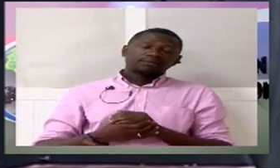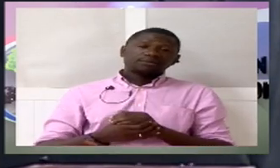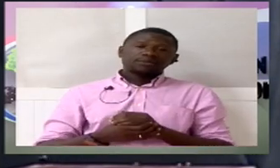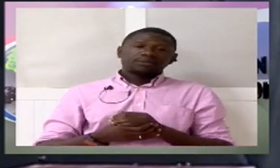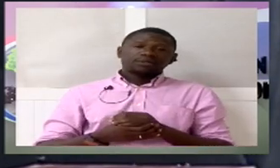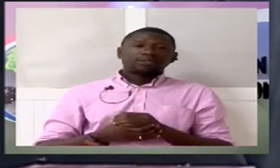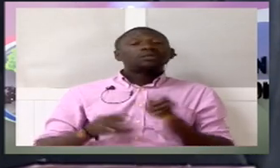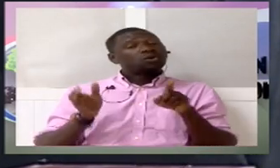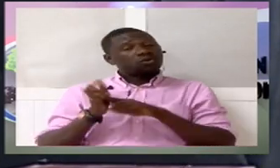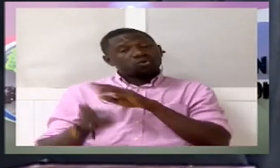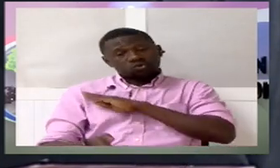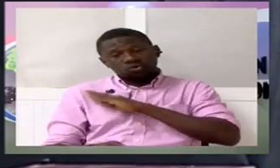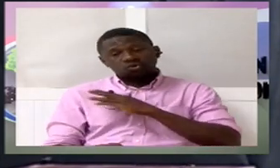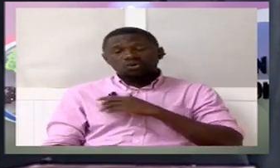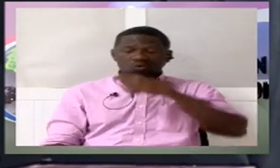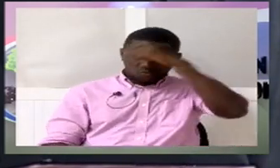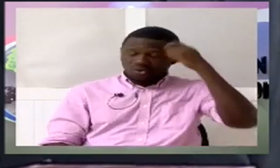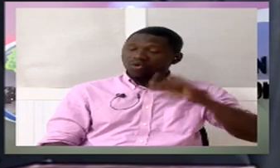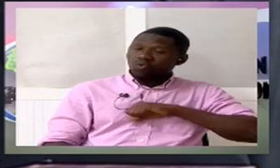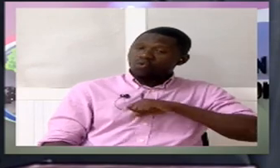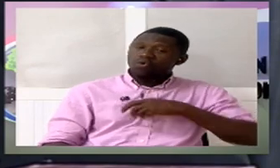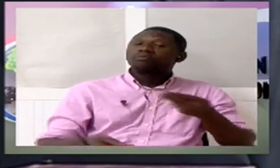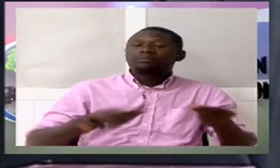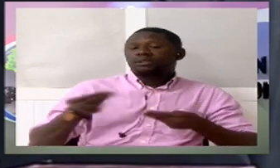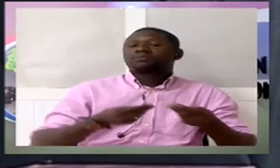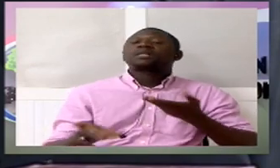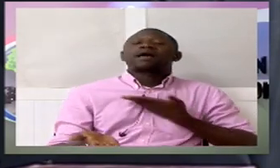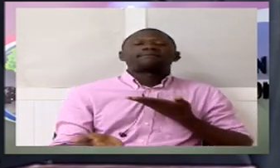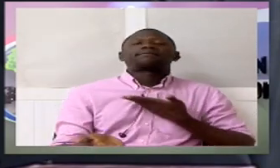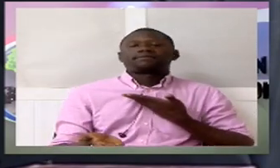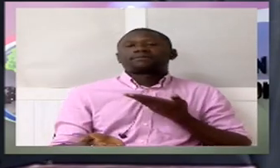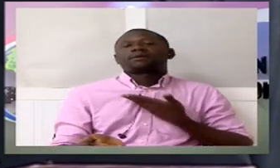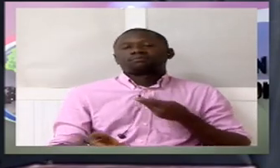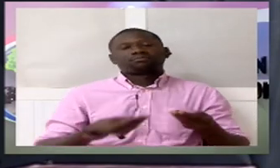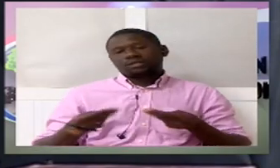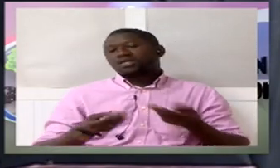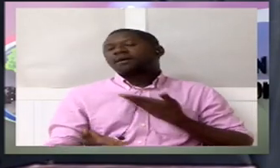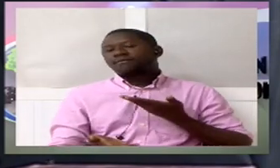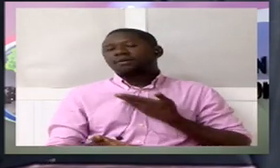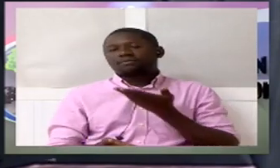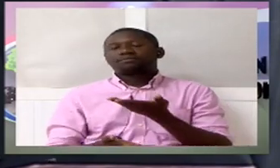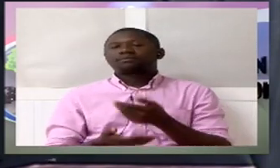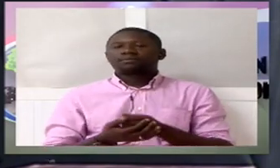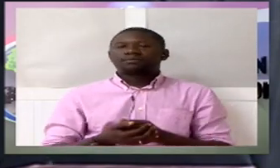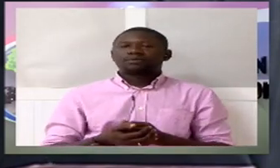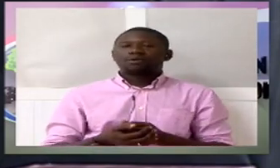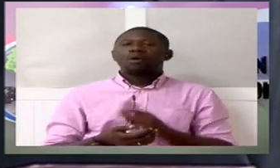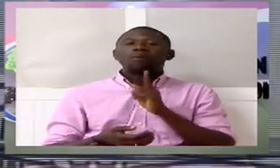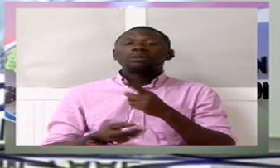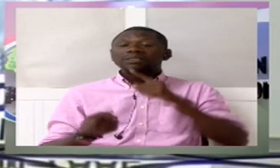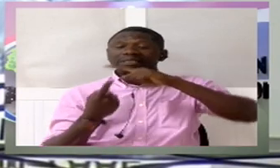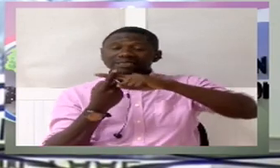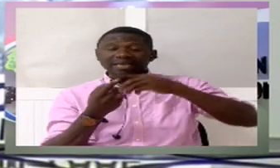was there doing that and at the same time also running his own business. But in addition to